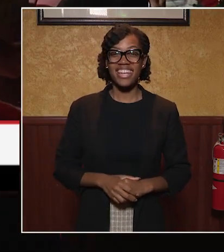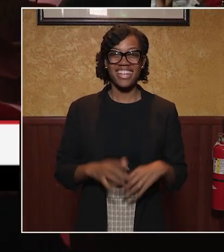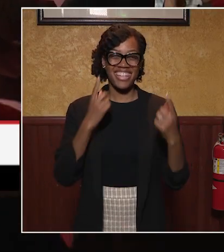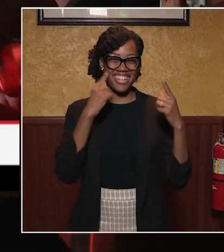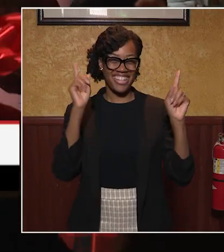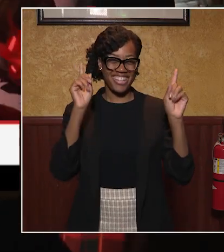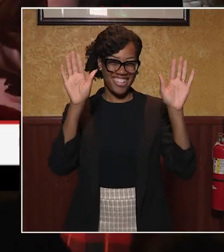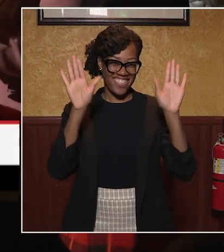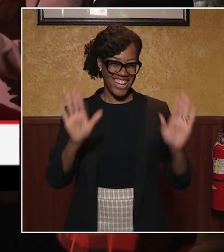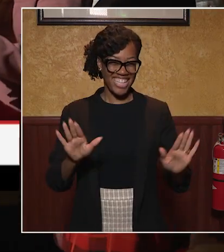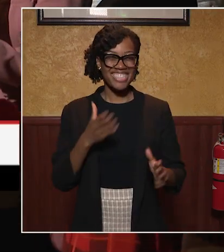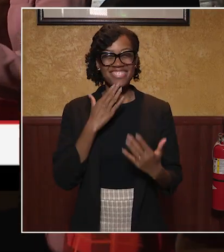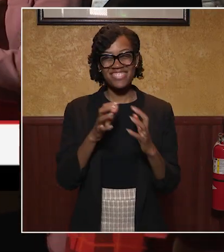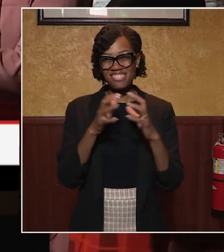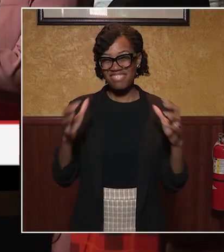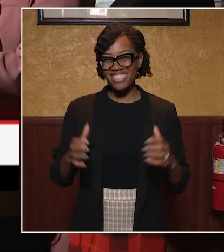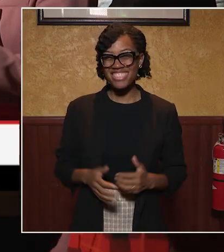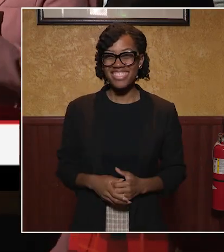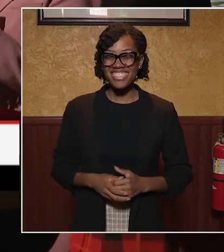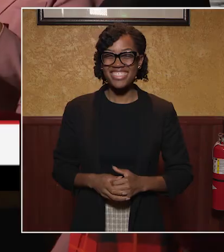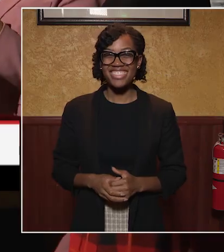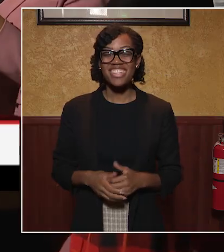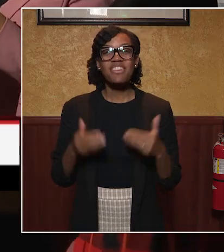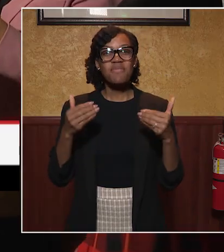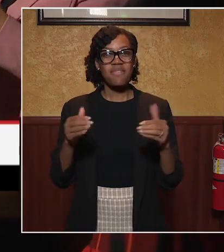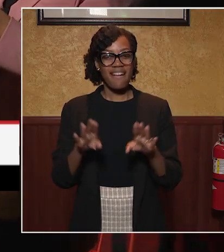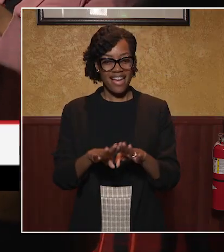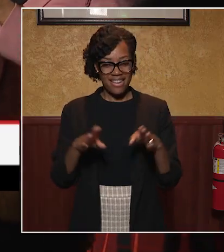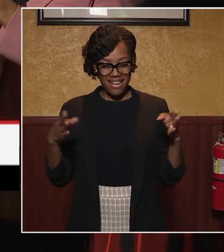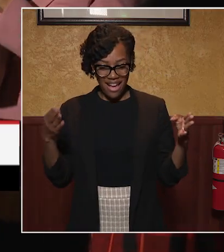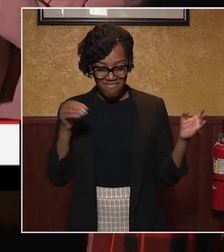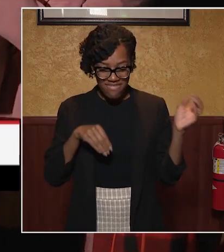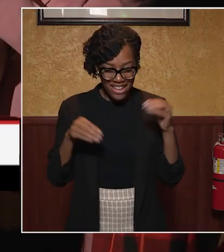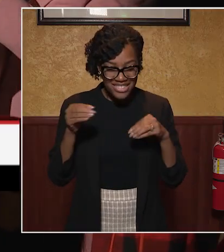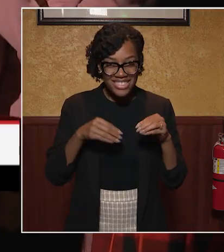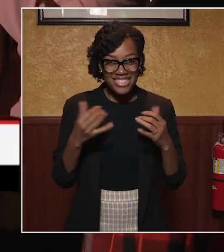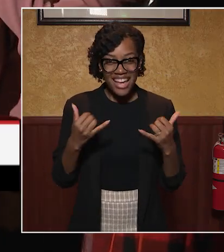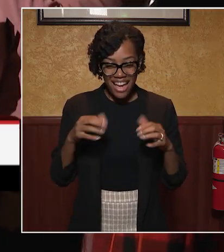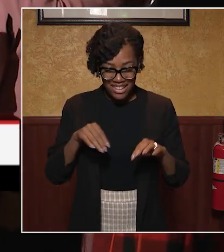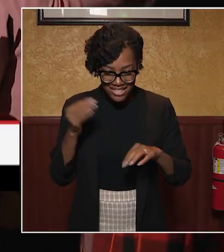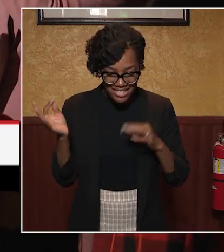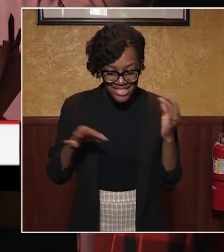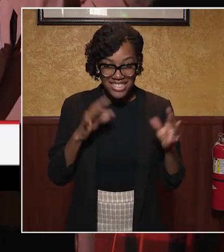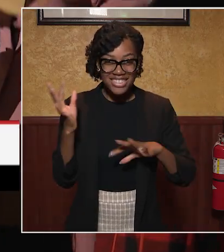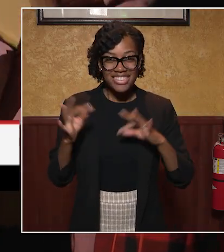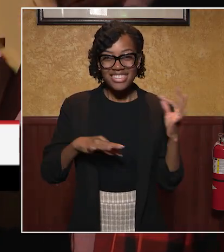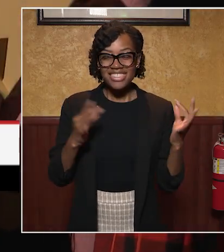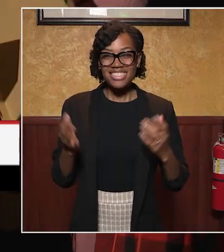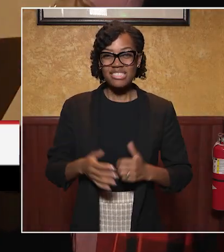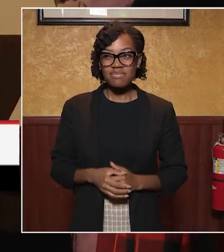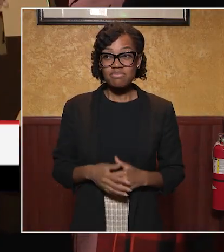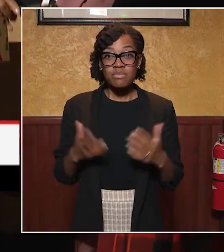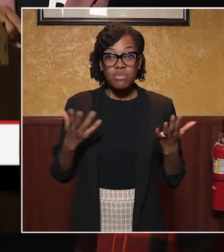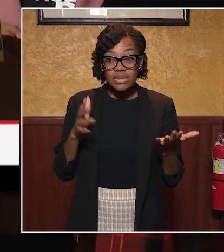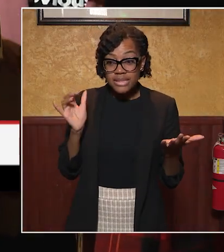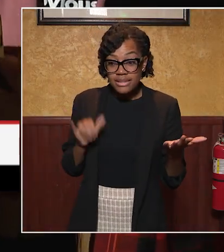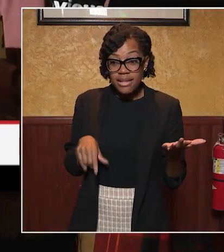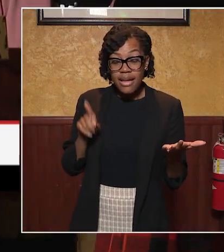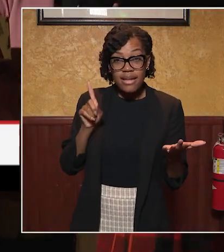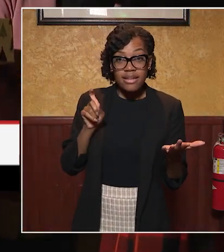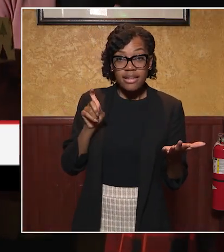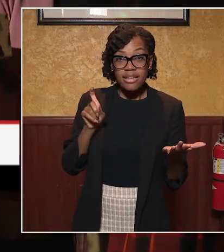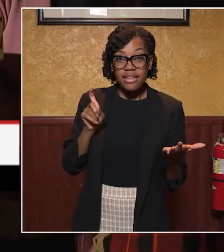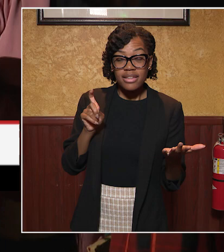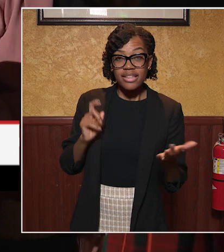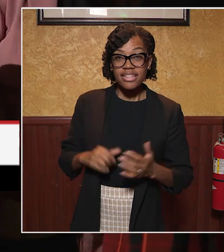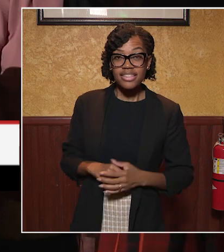All right. Thank you so much. Mayor Bowser, you want to unbox this for me? There we go. What is in here? Well, let's